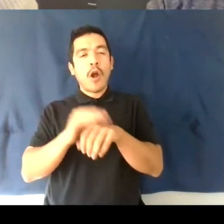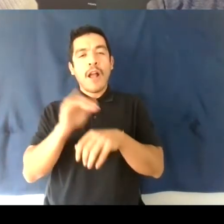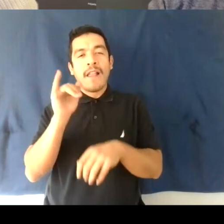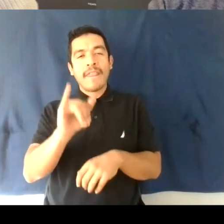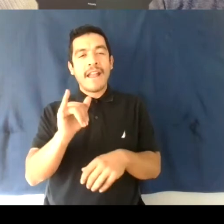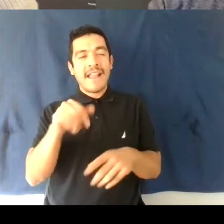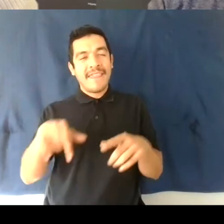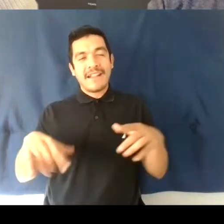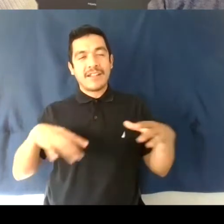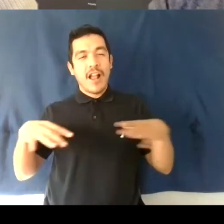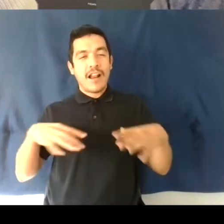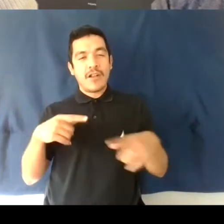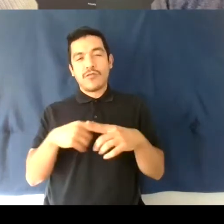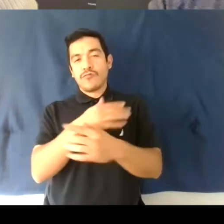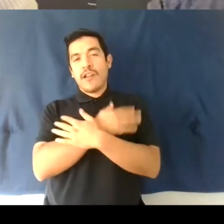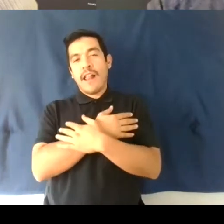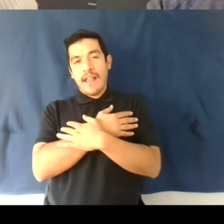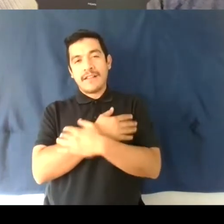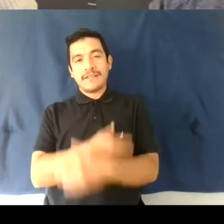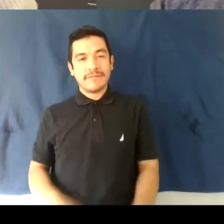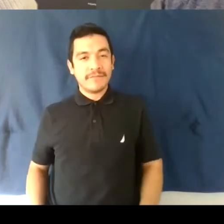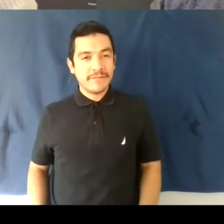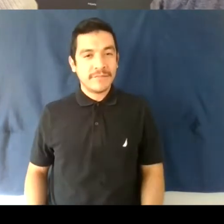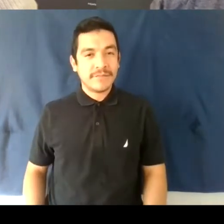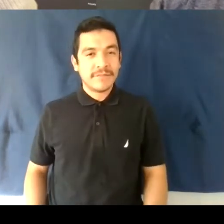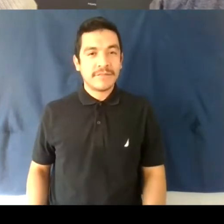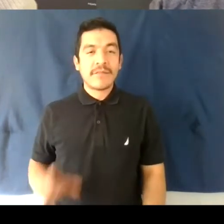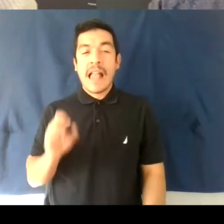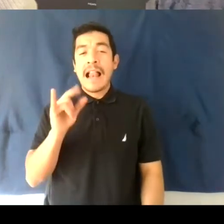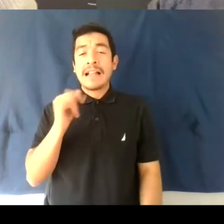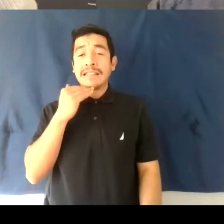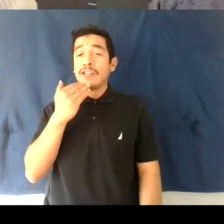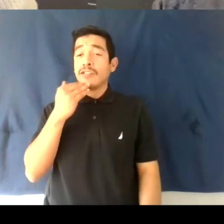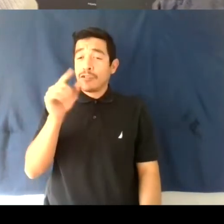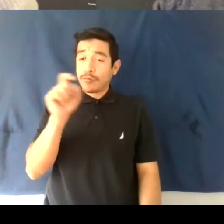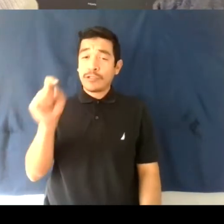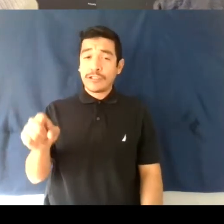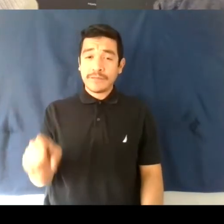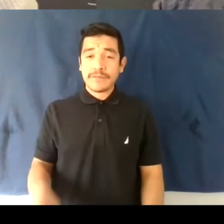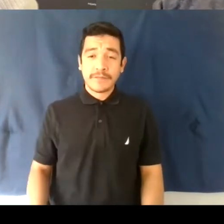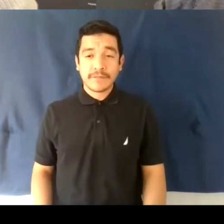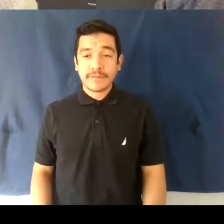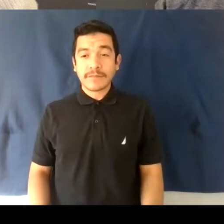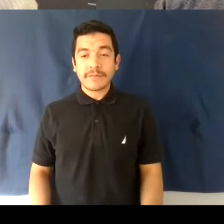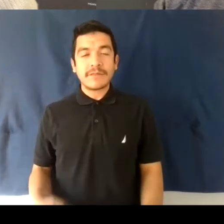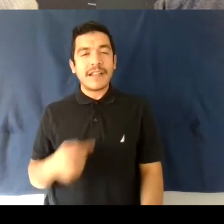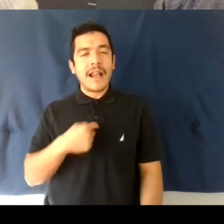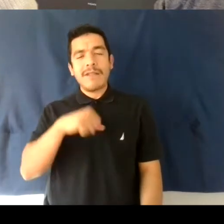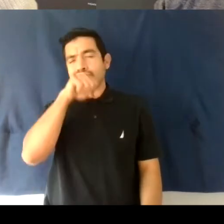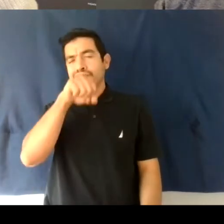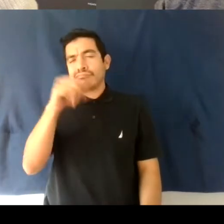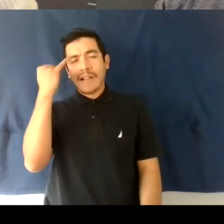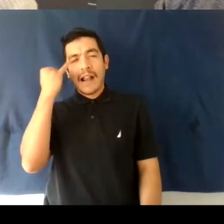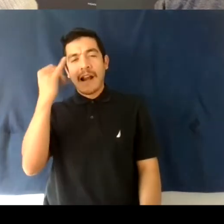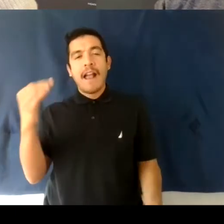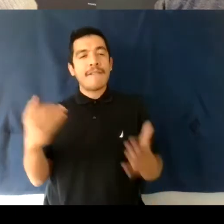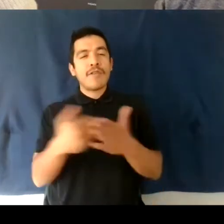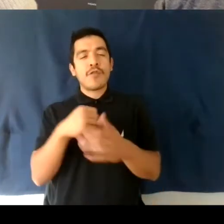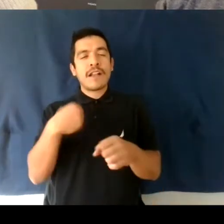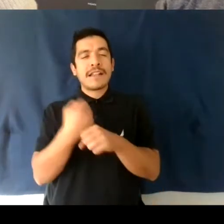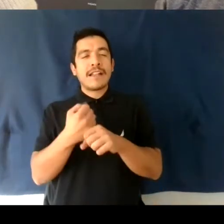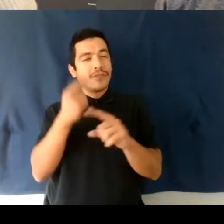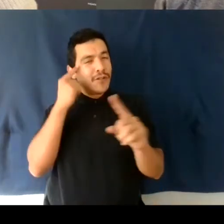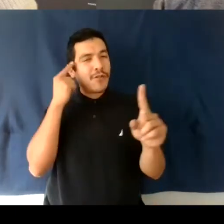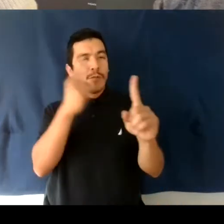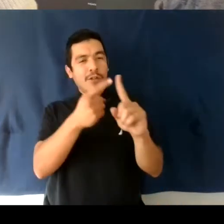this holiday to relax? Ooh, good question. I love the idea of New Year's resolutions.